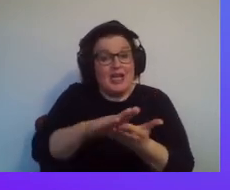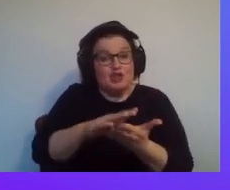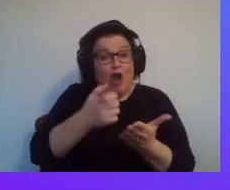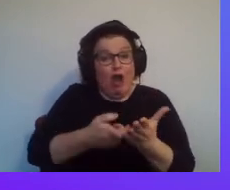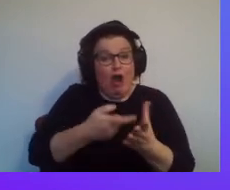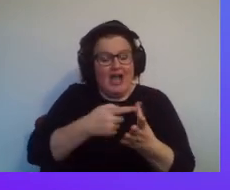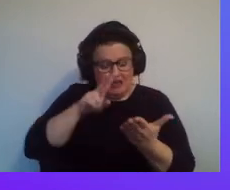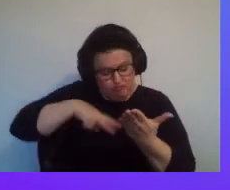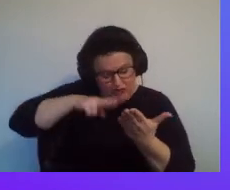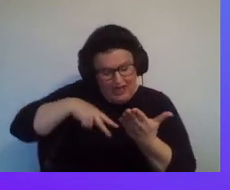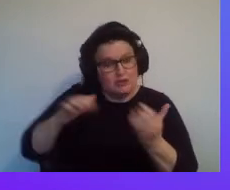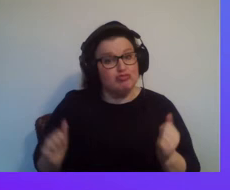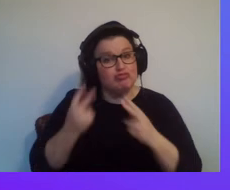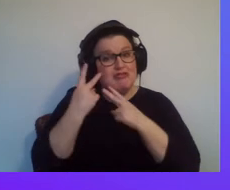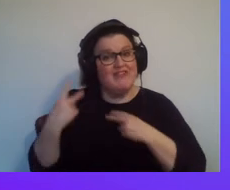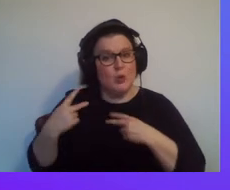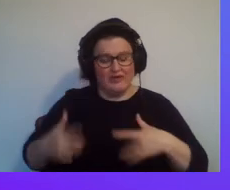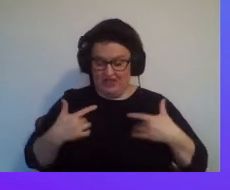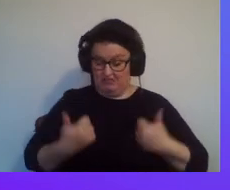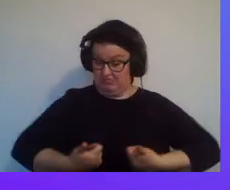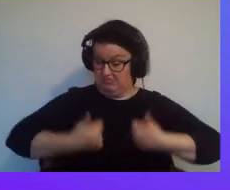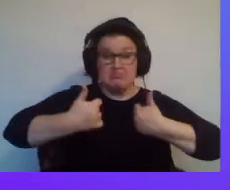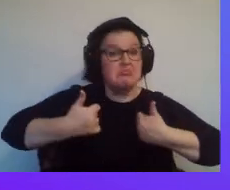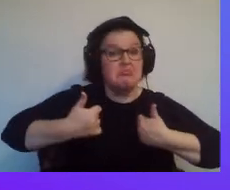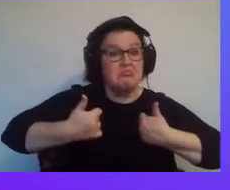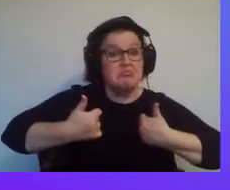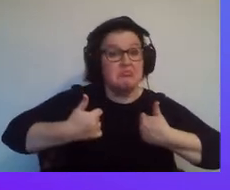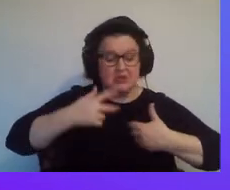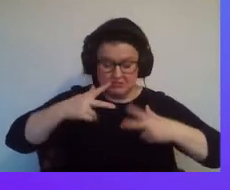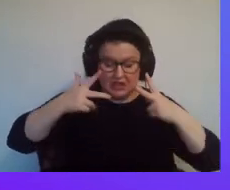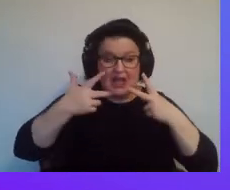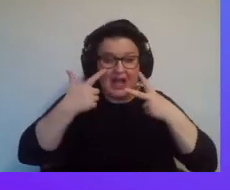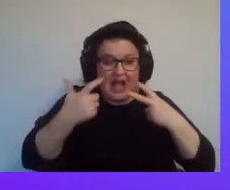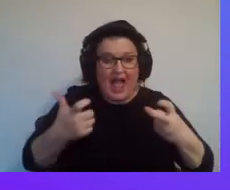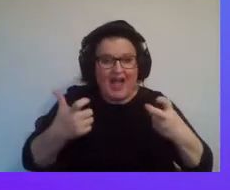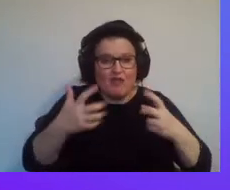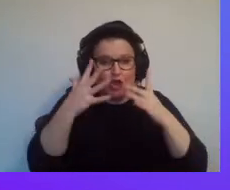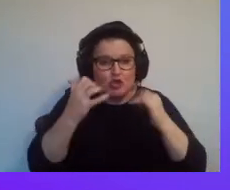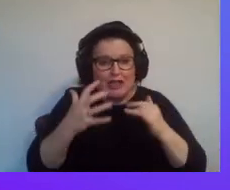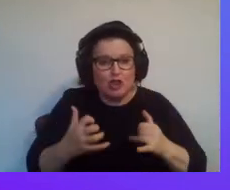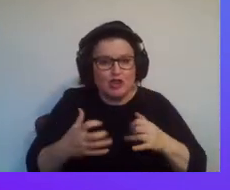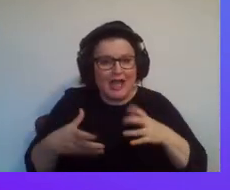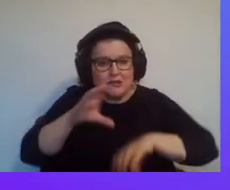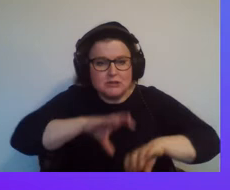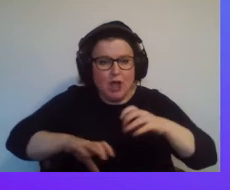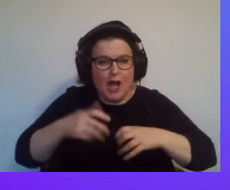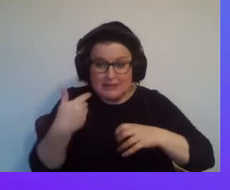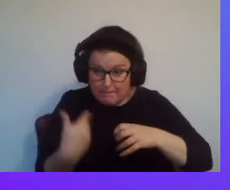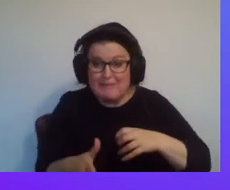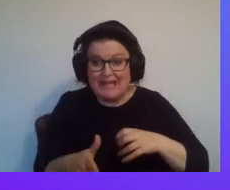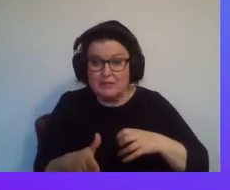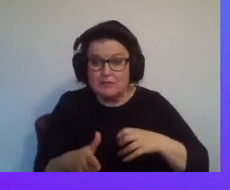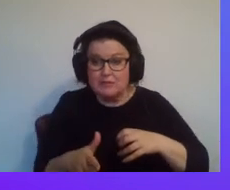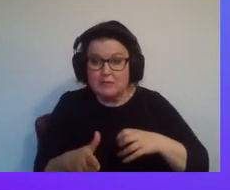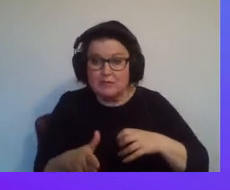that it was appropriate. And you know, it's rigorously scientifically looked at to be able to issue this drug